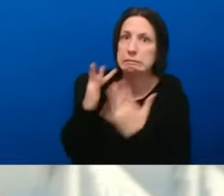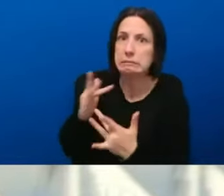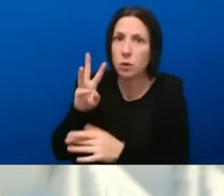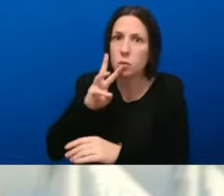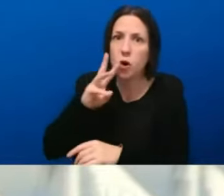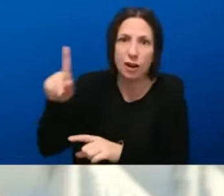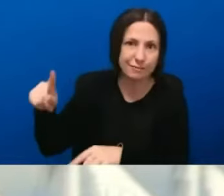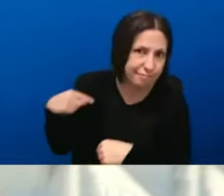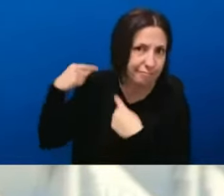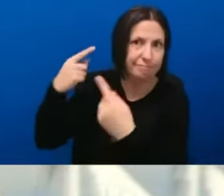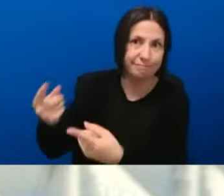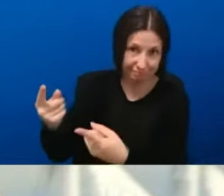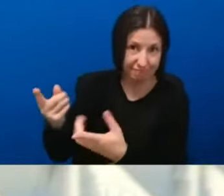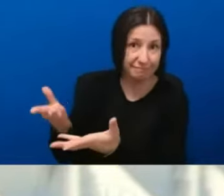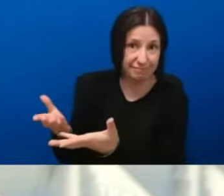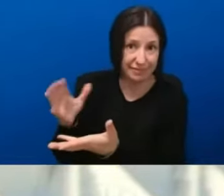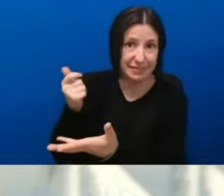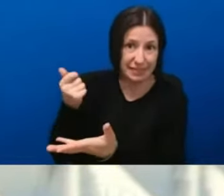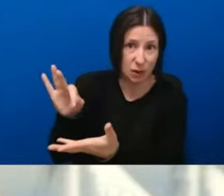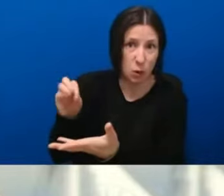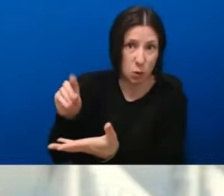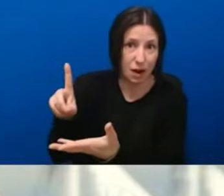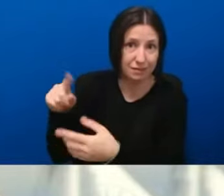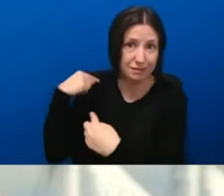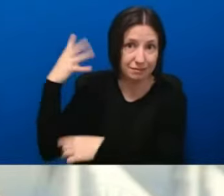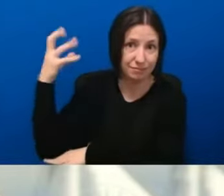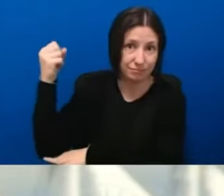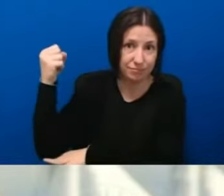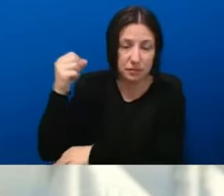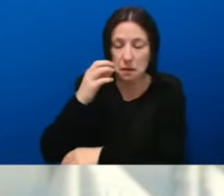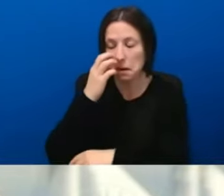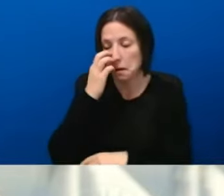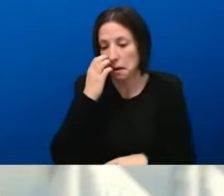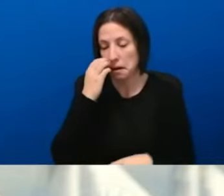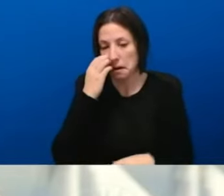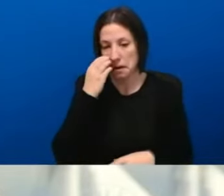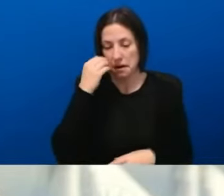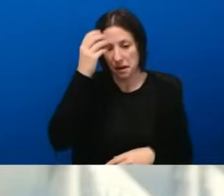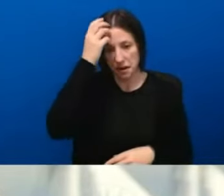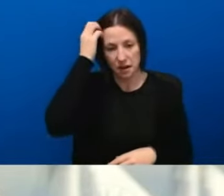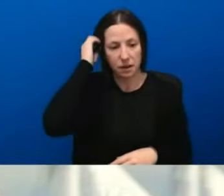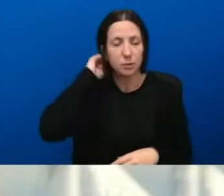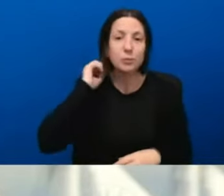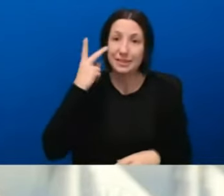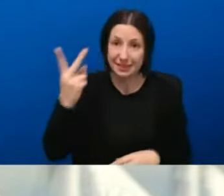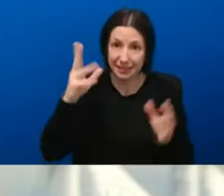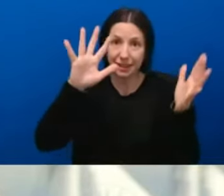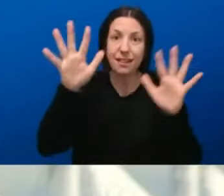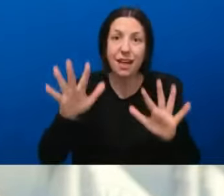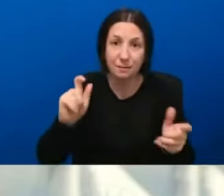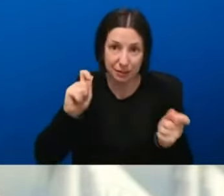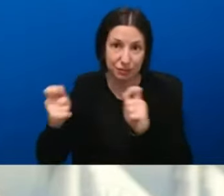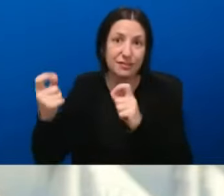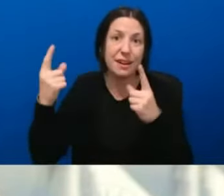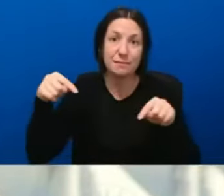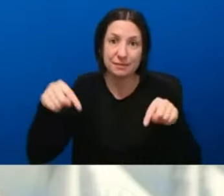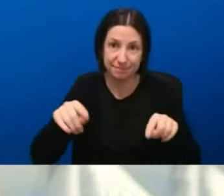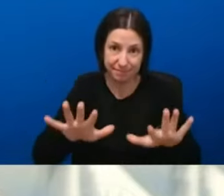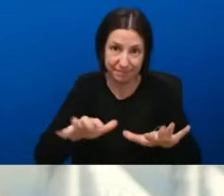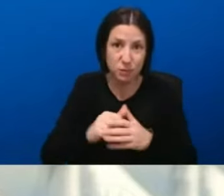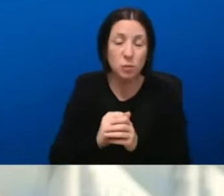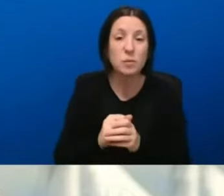people will obviously see the connection to climate change. Here in British Columbia, we have